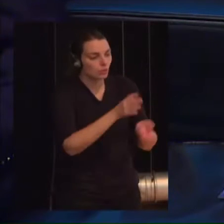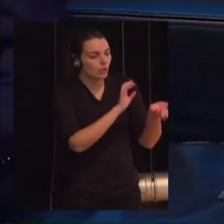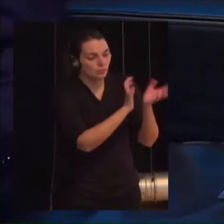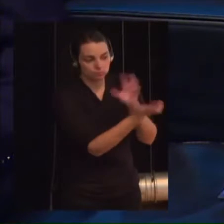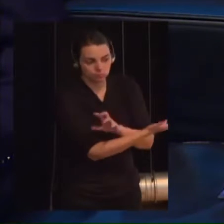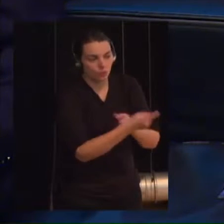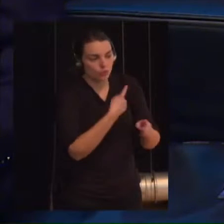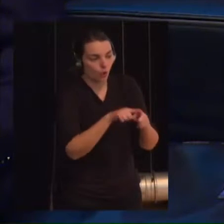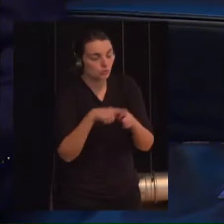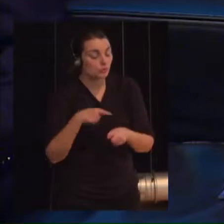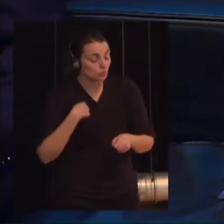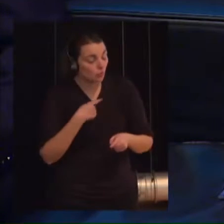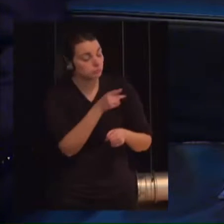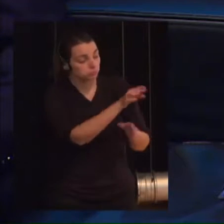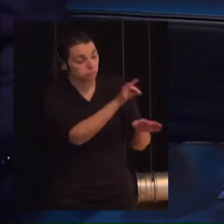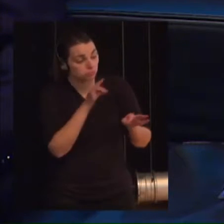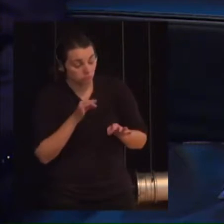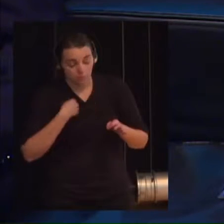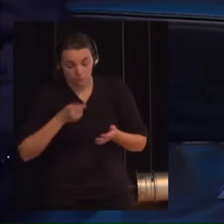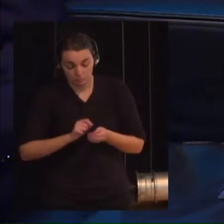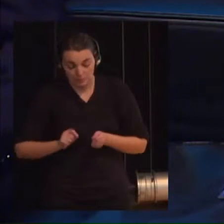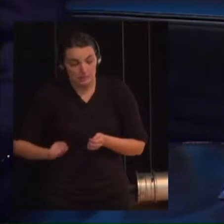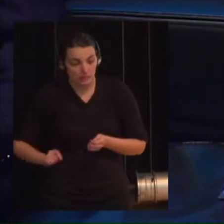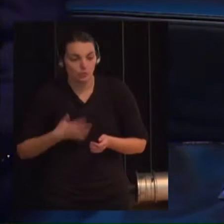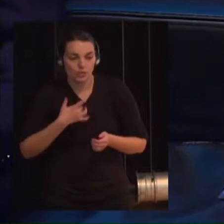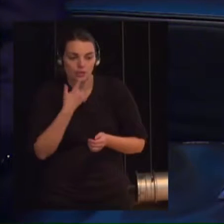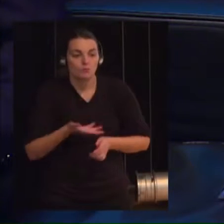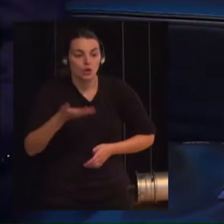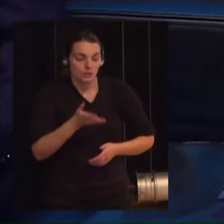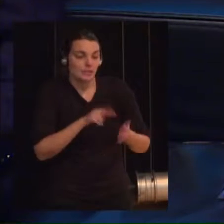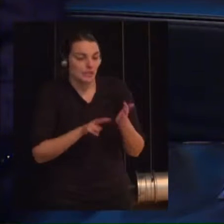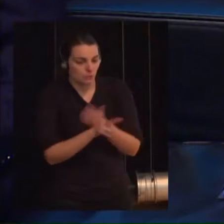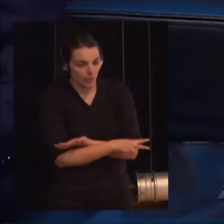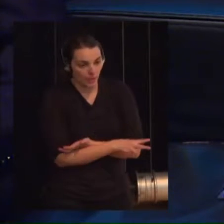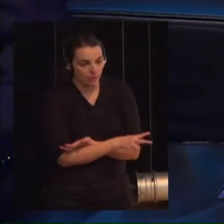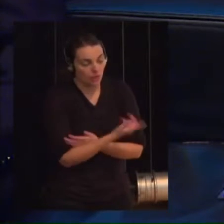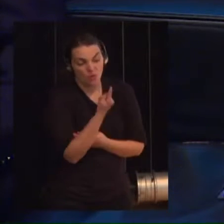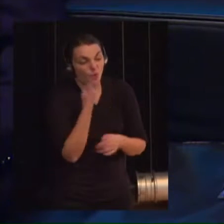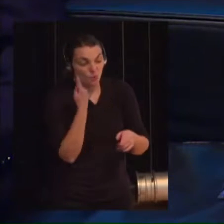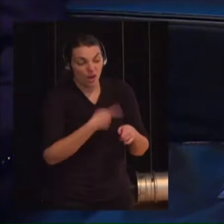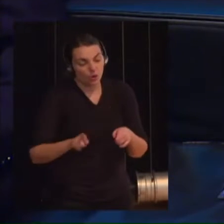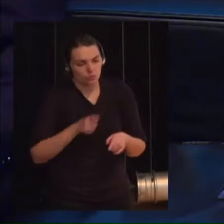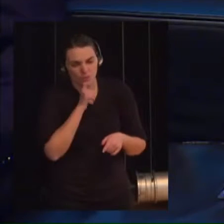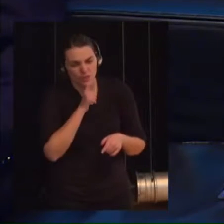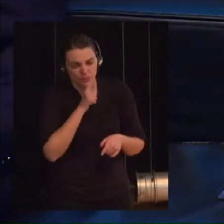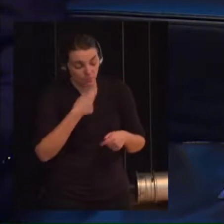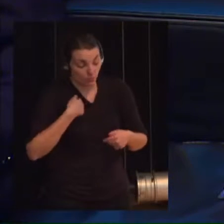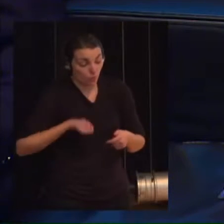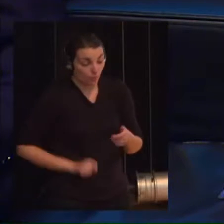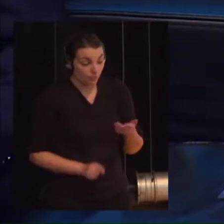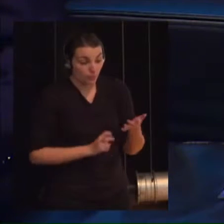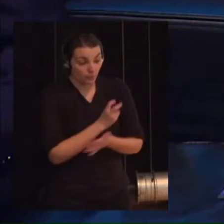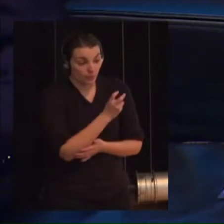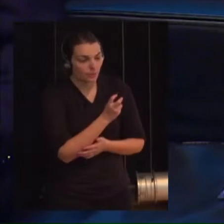mentioned transparency. One thing that's very difficult for a journalist is to get people to admit to their biggest